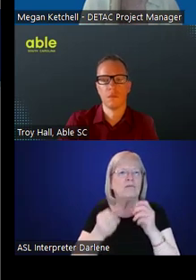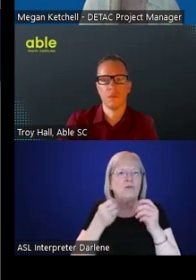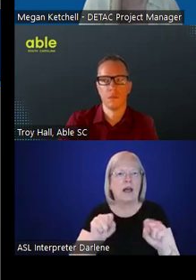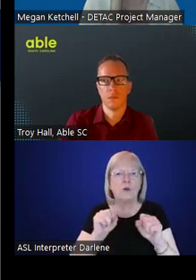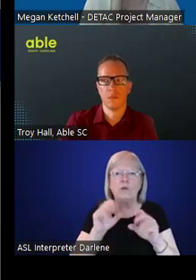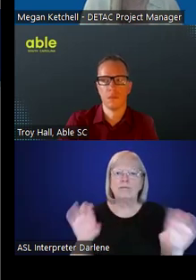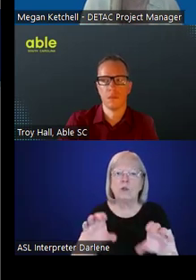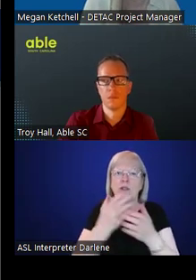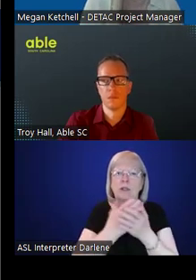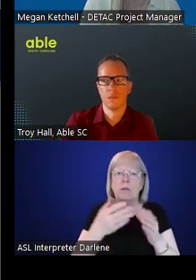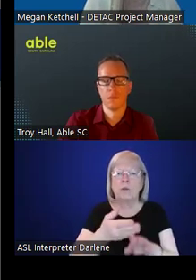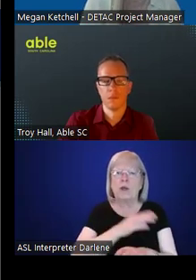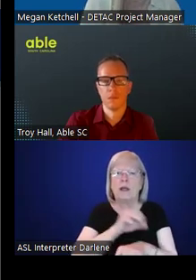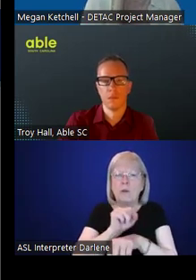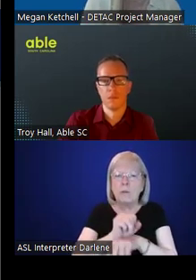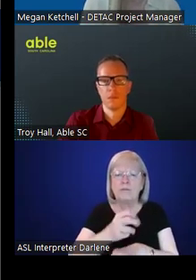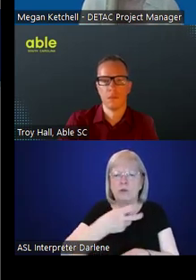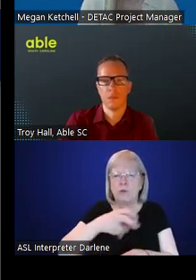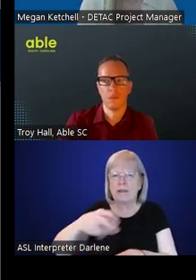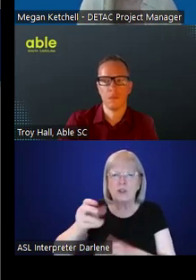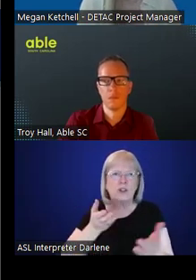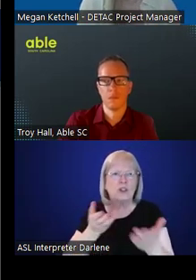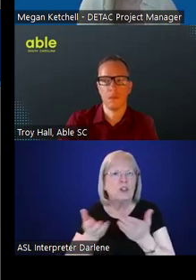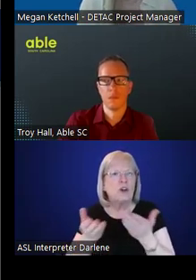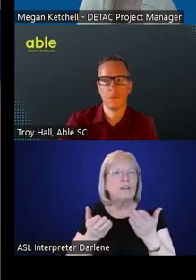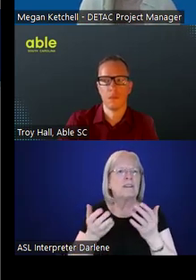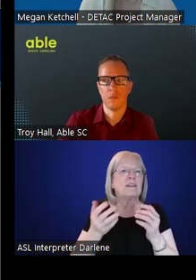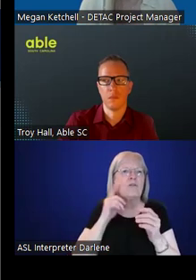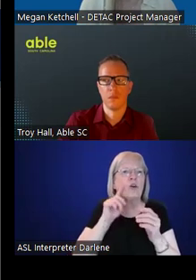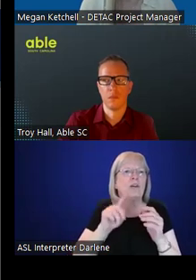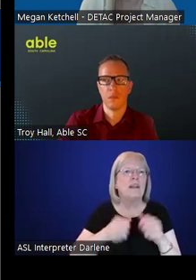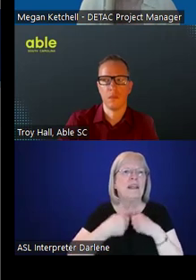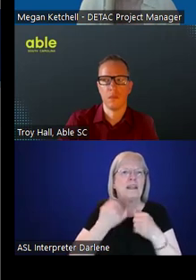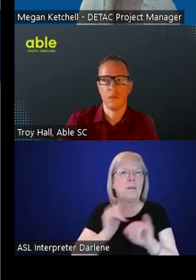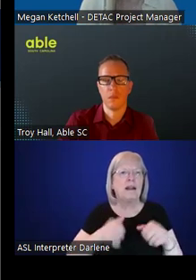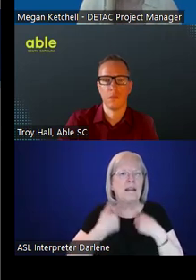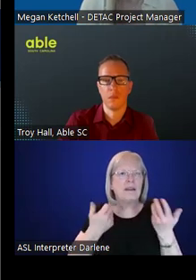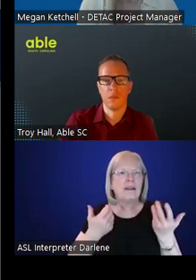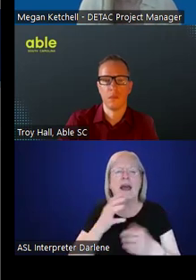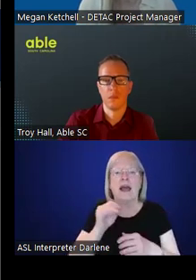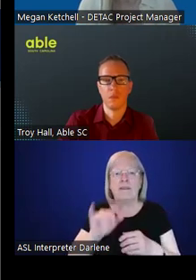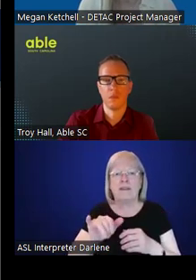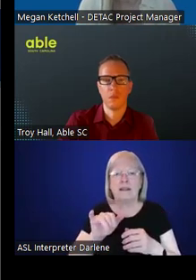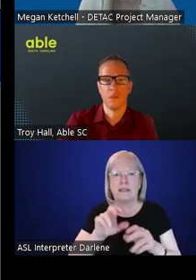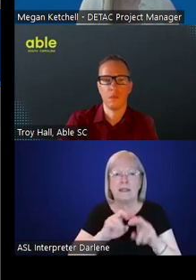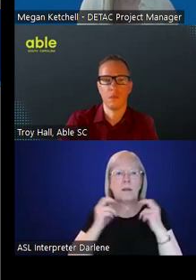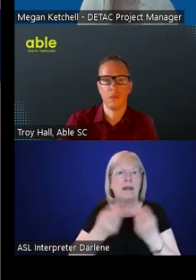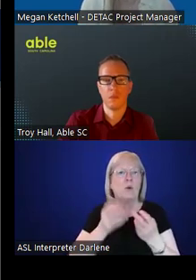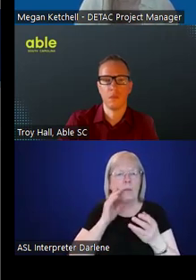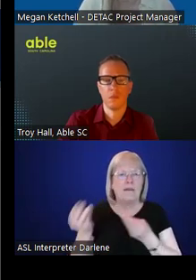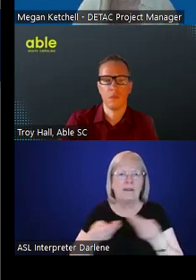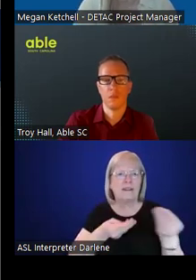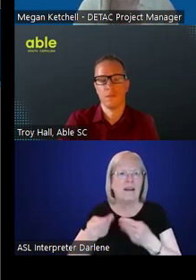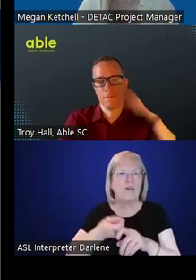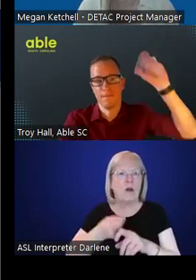pre-employment transition services, or pre-ETS. This community is going to be facilitated by Troy Hall from Able,